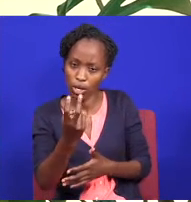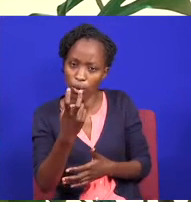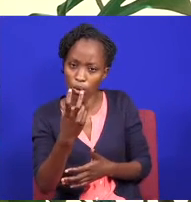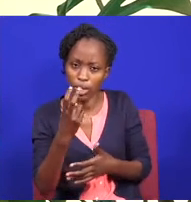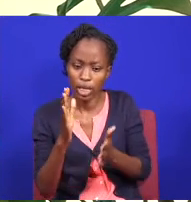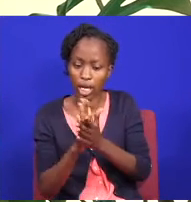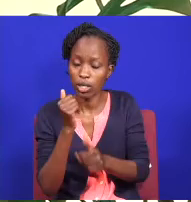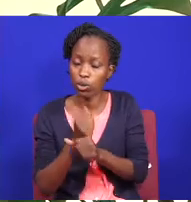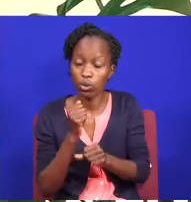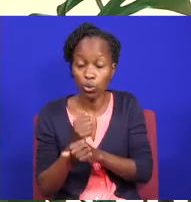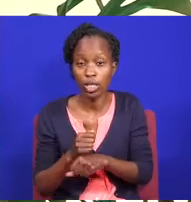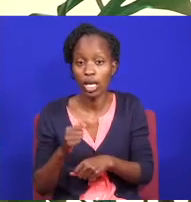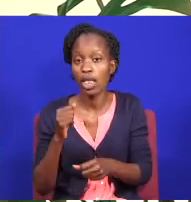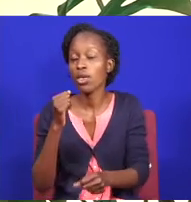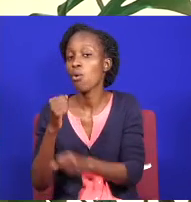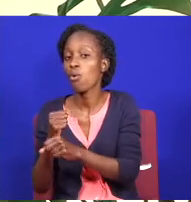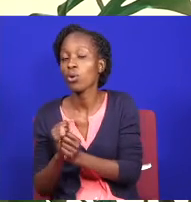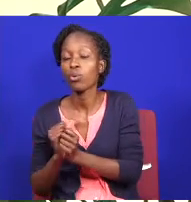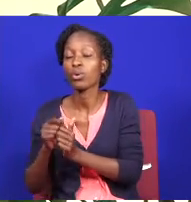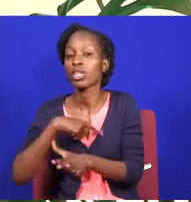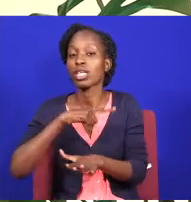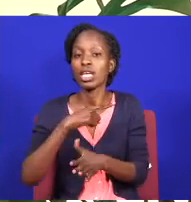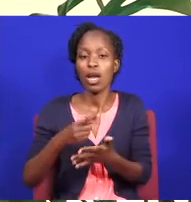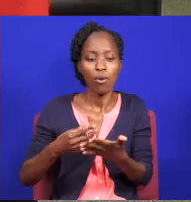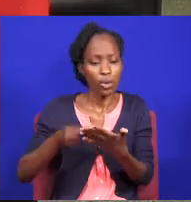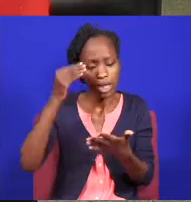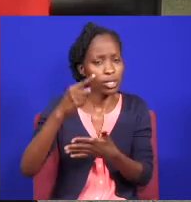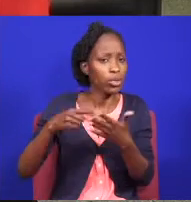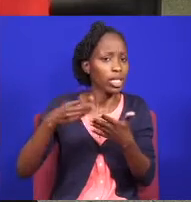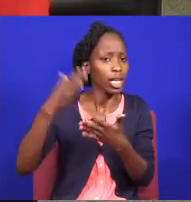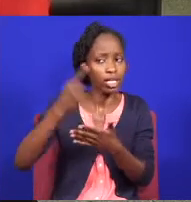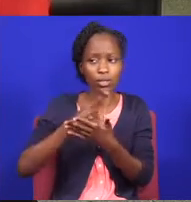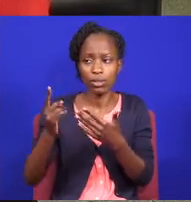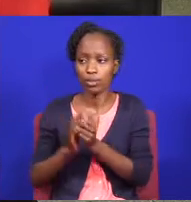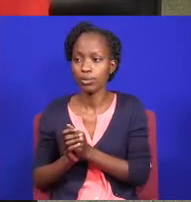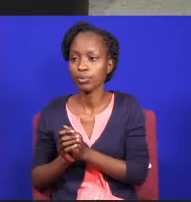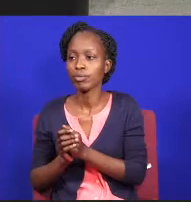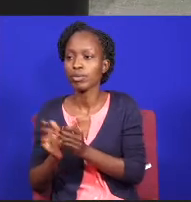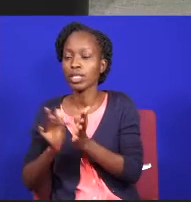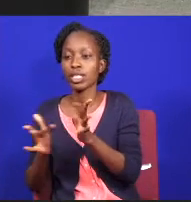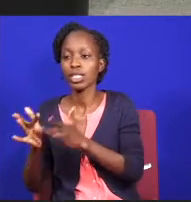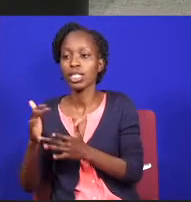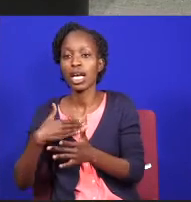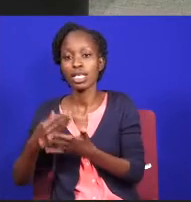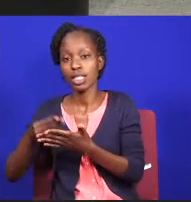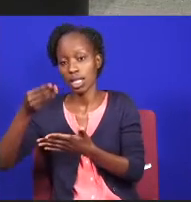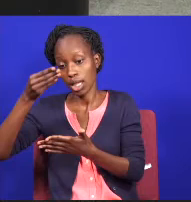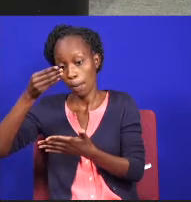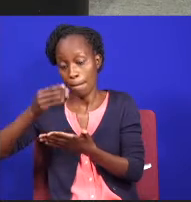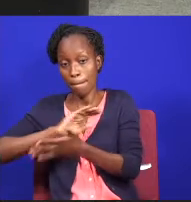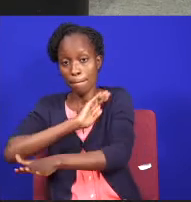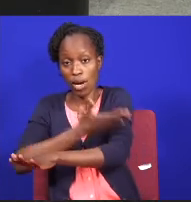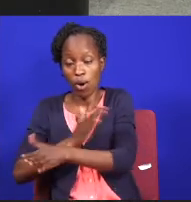that work with us. What was our lesson last week, Tugi? Jesus has power over death. Jesus